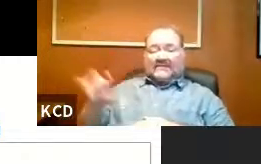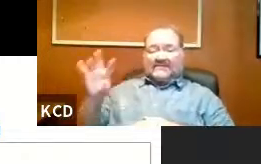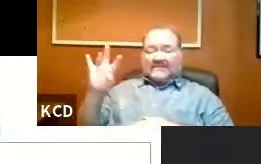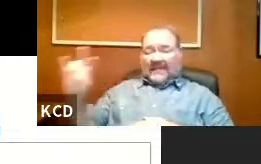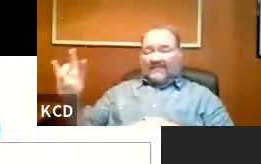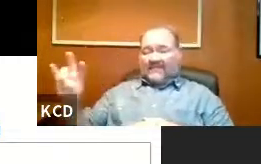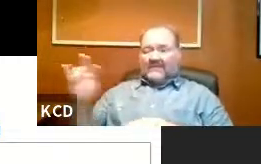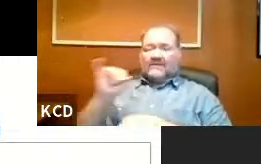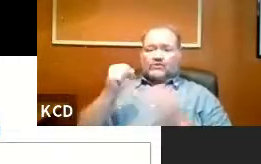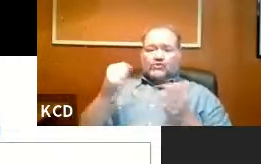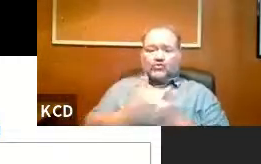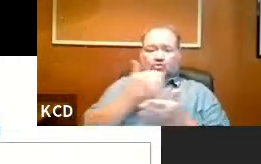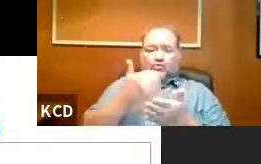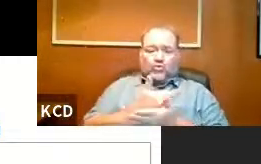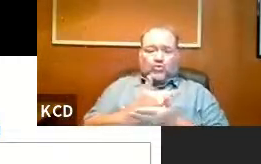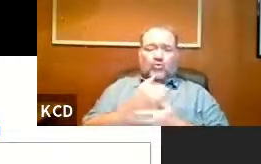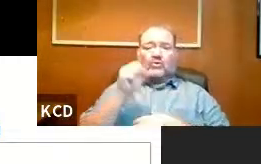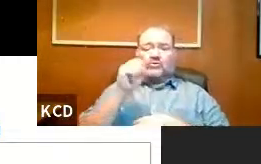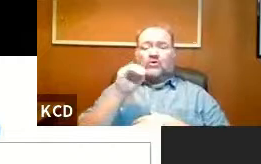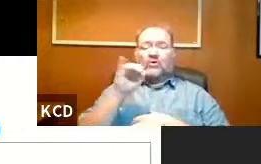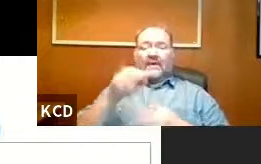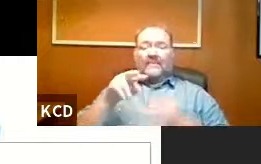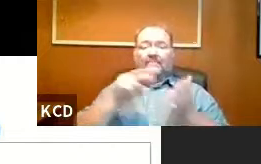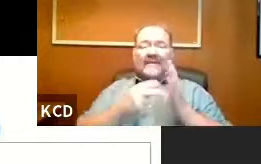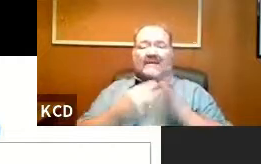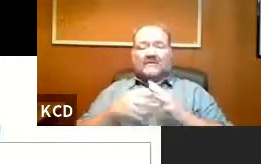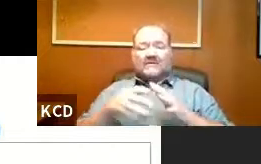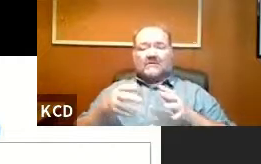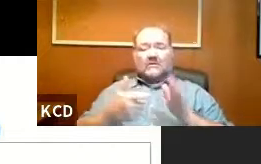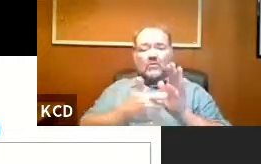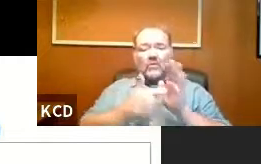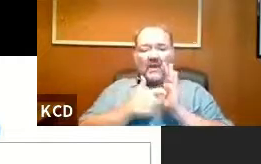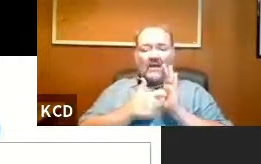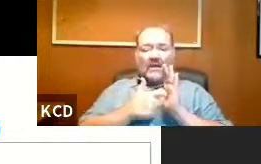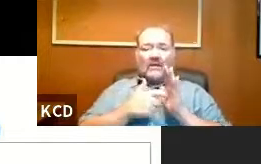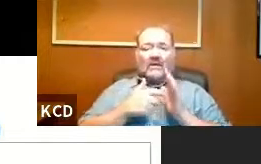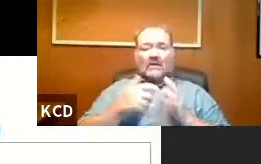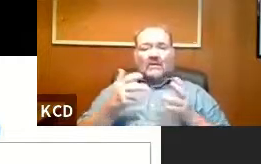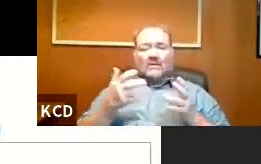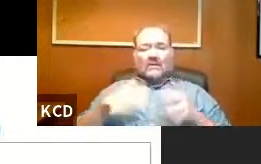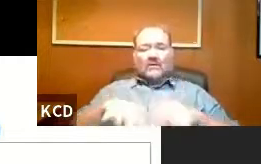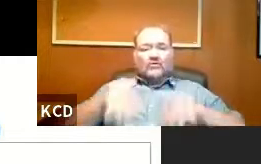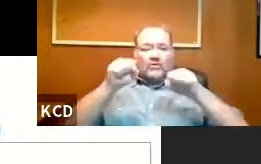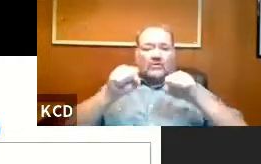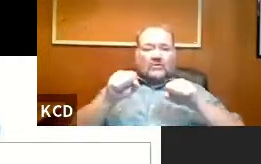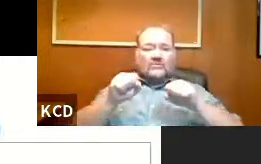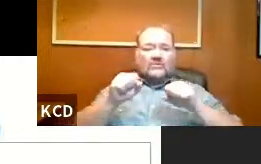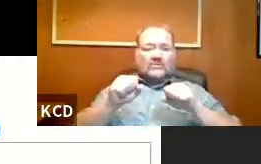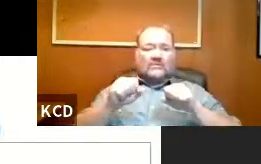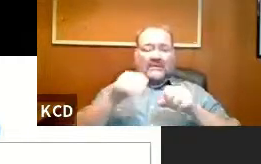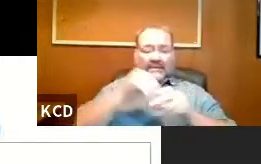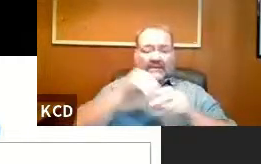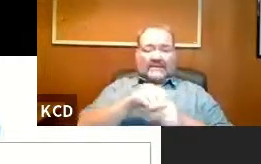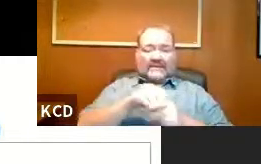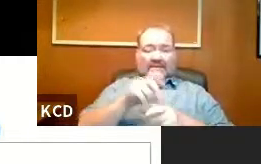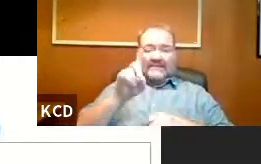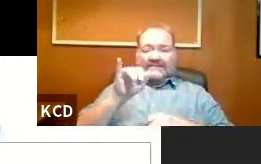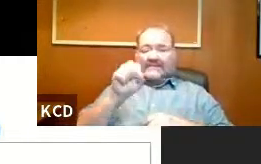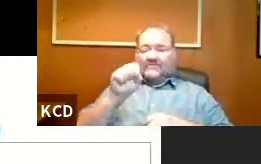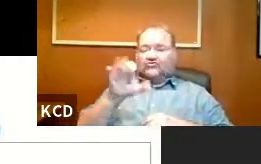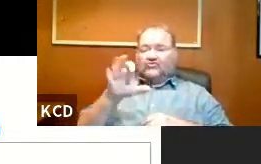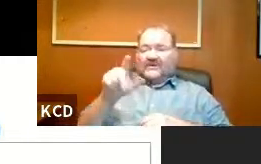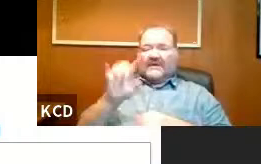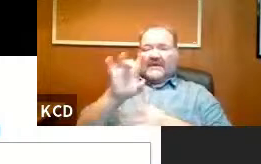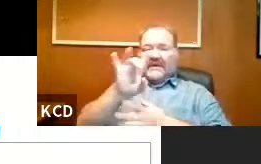7 is new. So in other words, it took us initially in the district, it took us